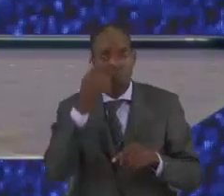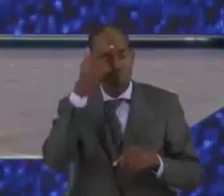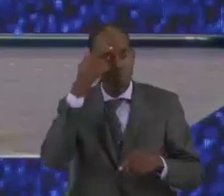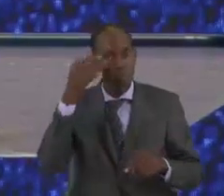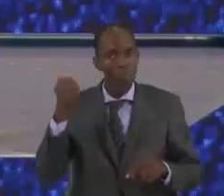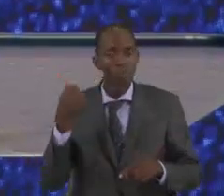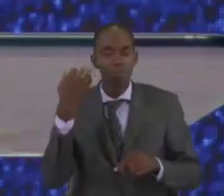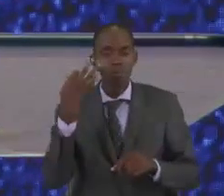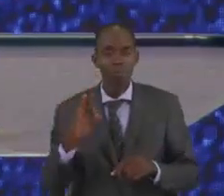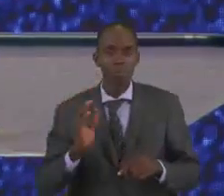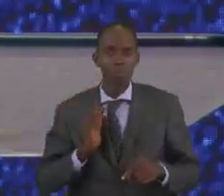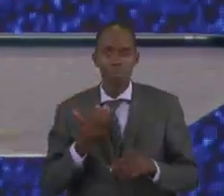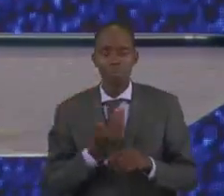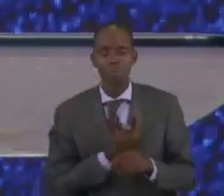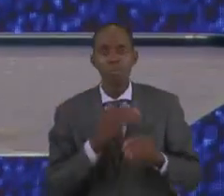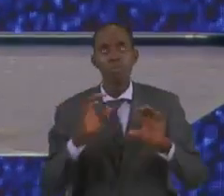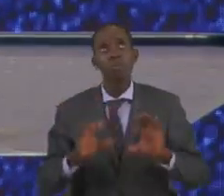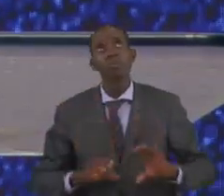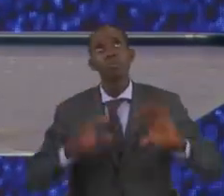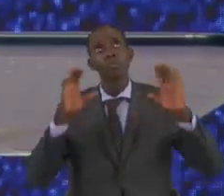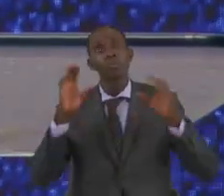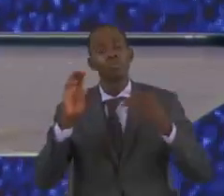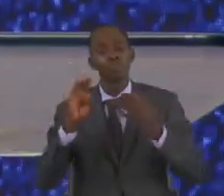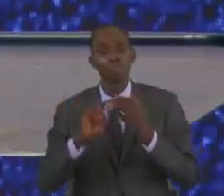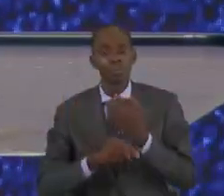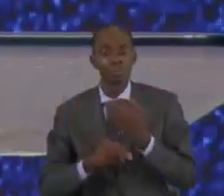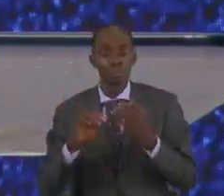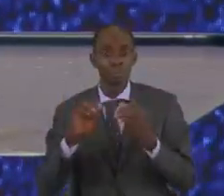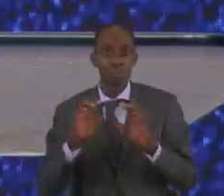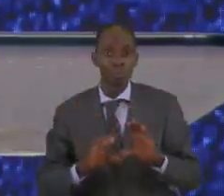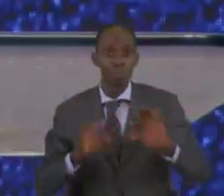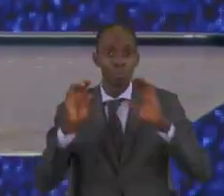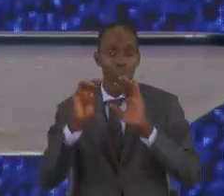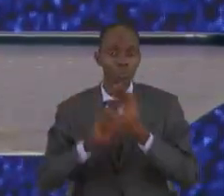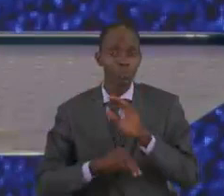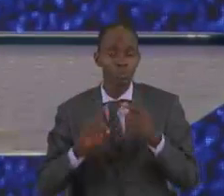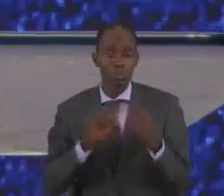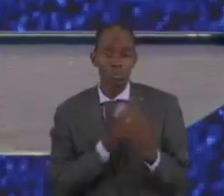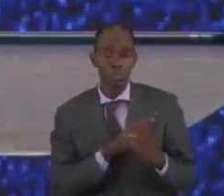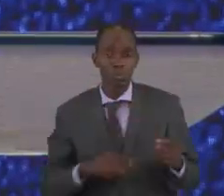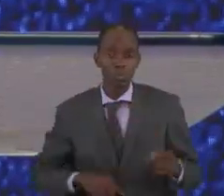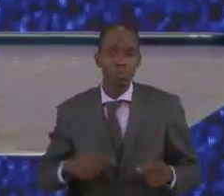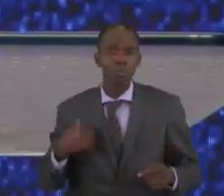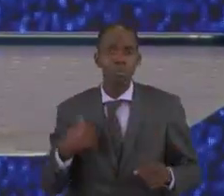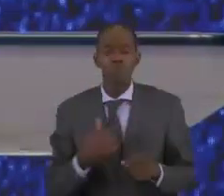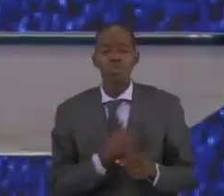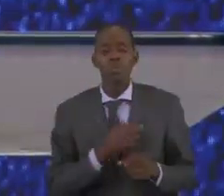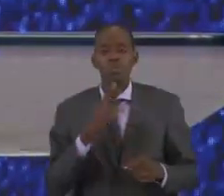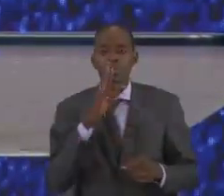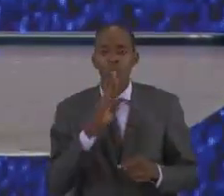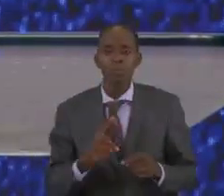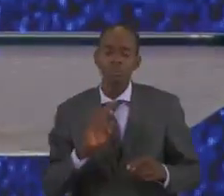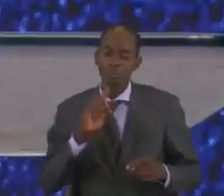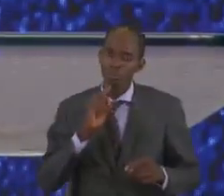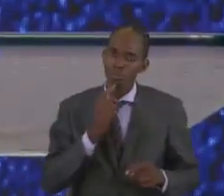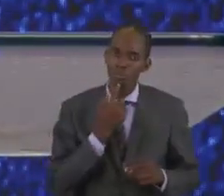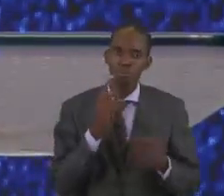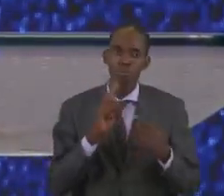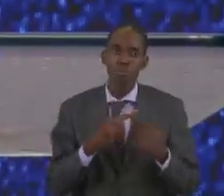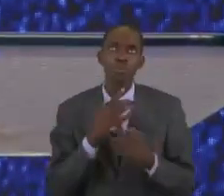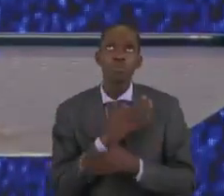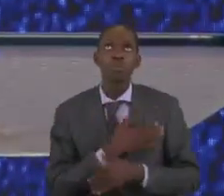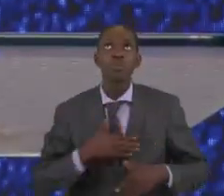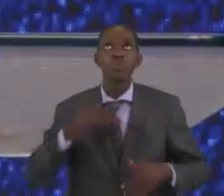our commitment to the Lord and consecration to the Lord, we're devoted to pleasing the Lord and